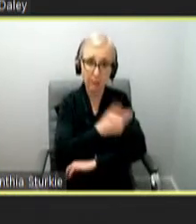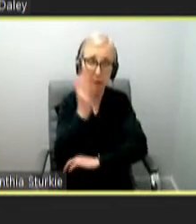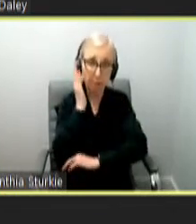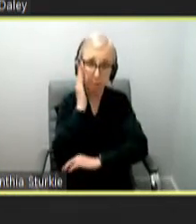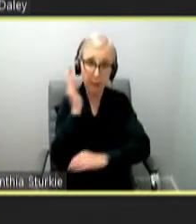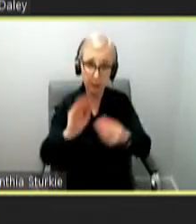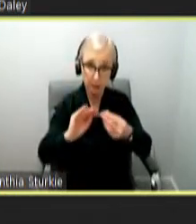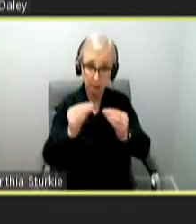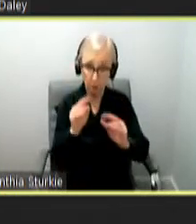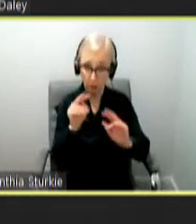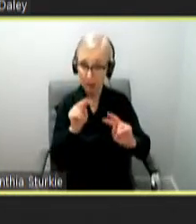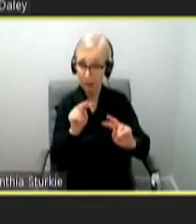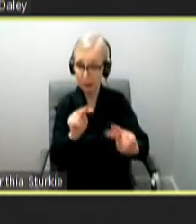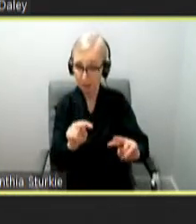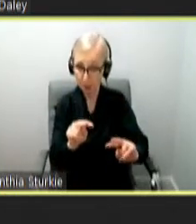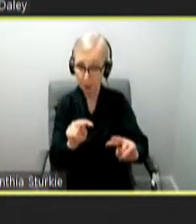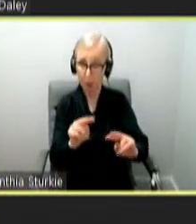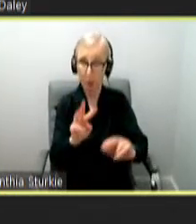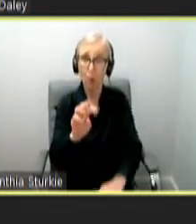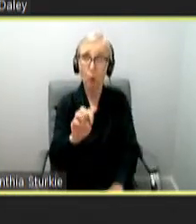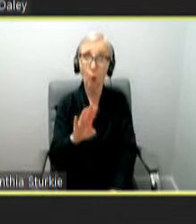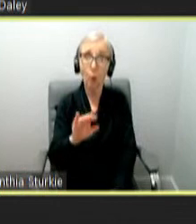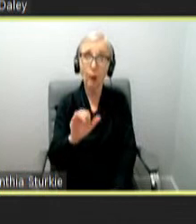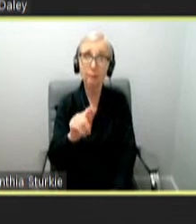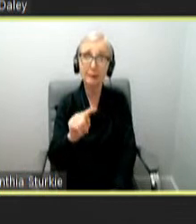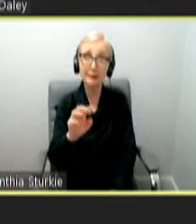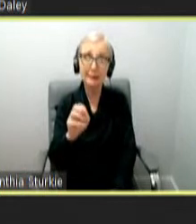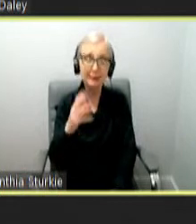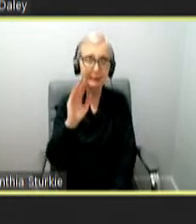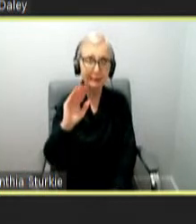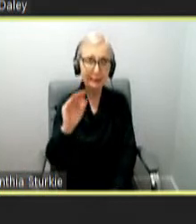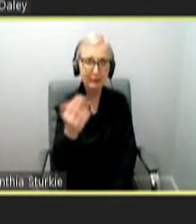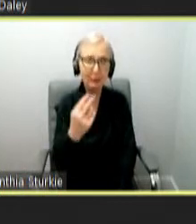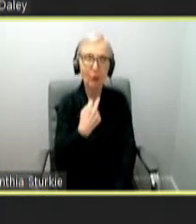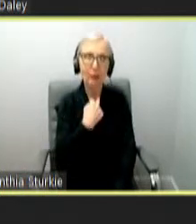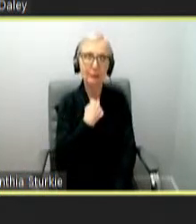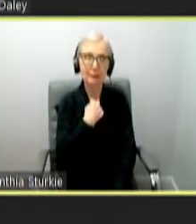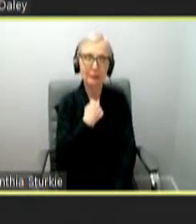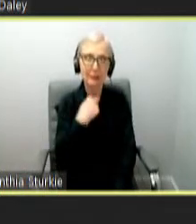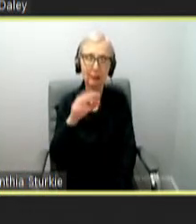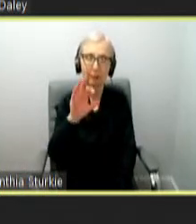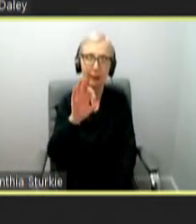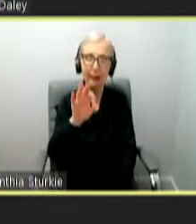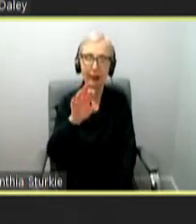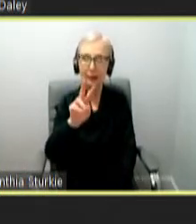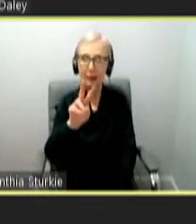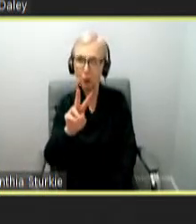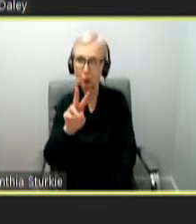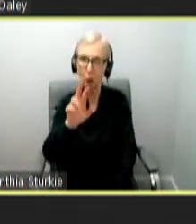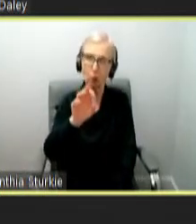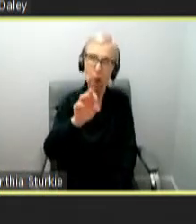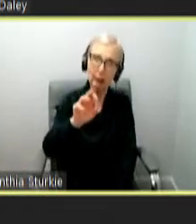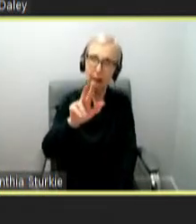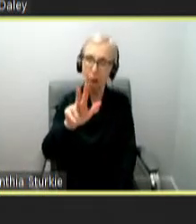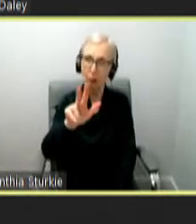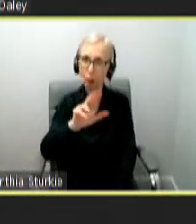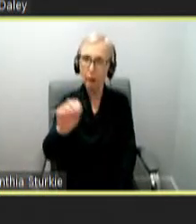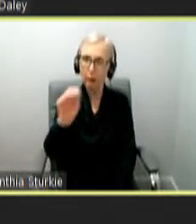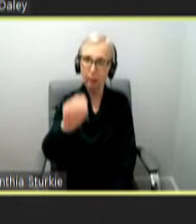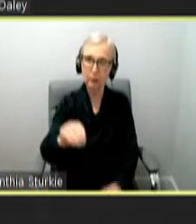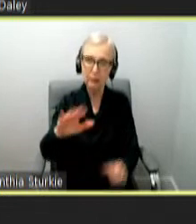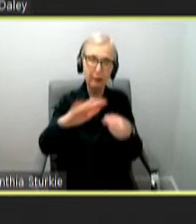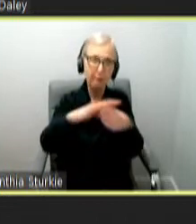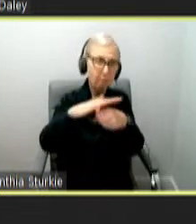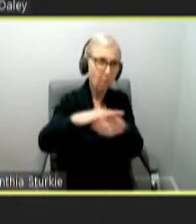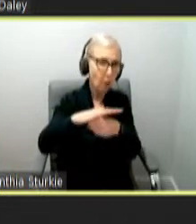it on the state website, it looks like we're still kind of stuck around that 92, 93% percent full,